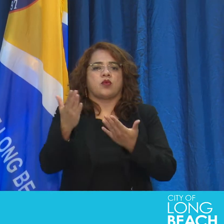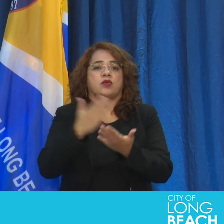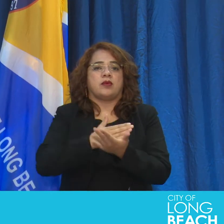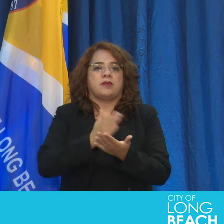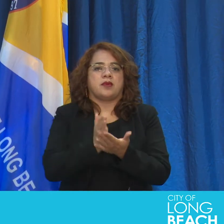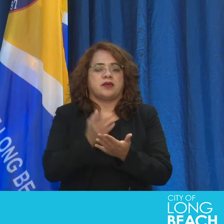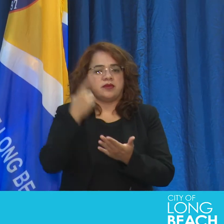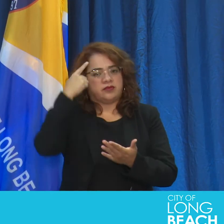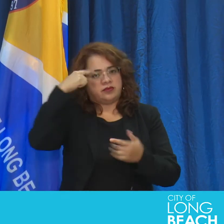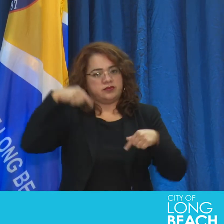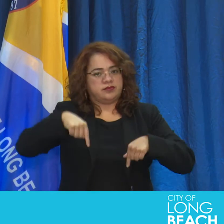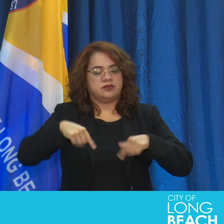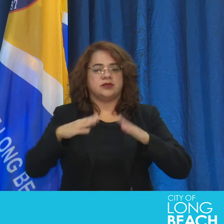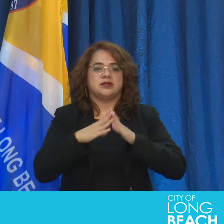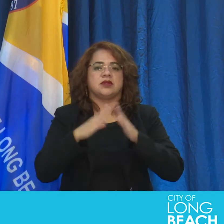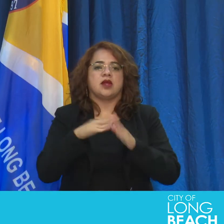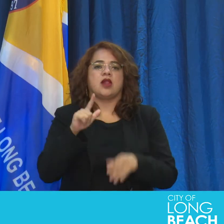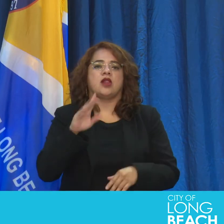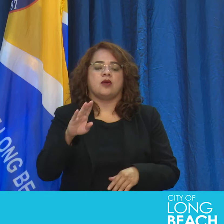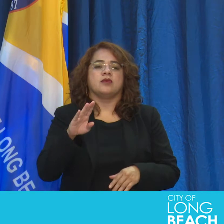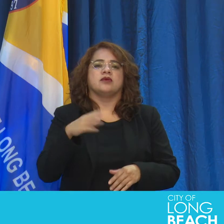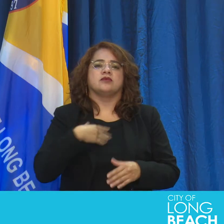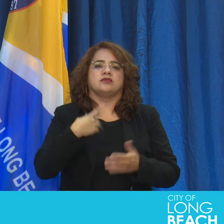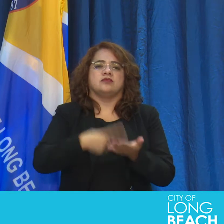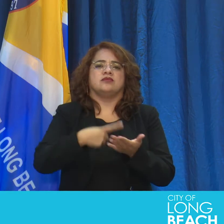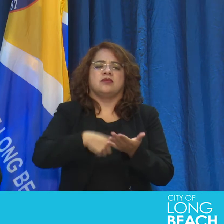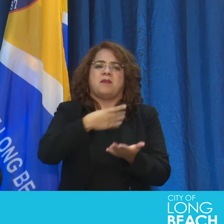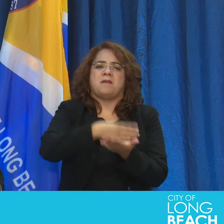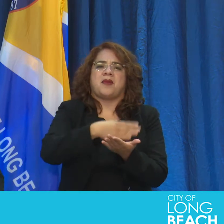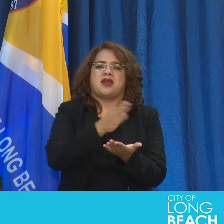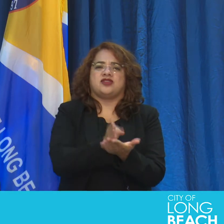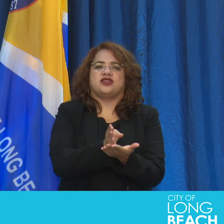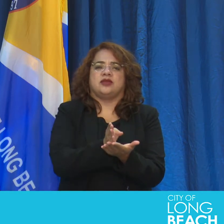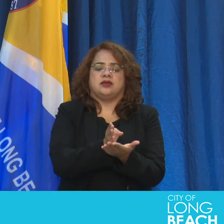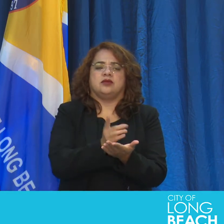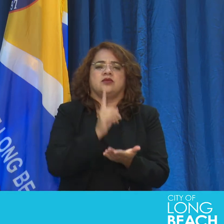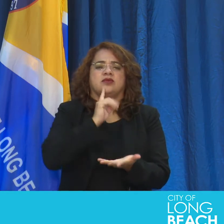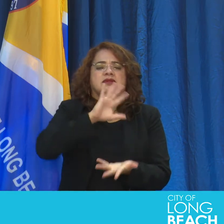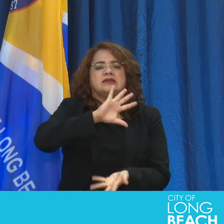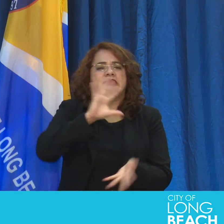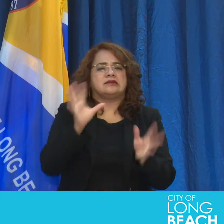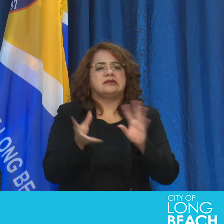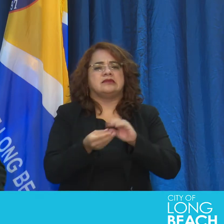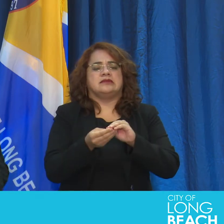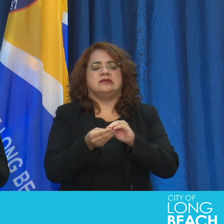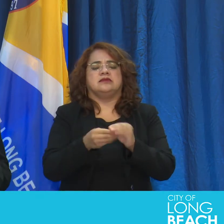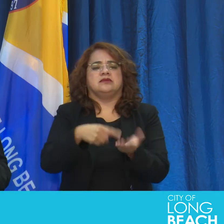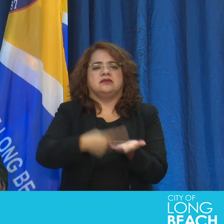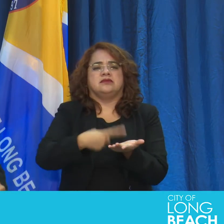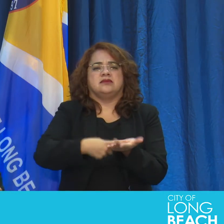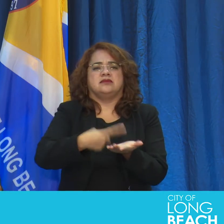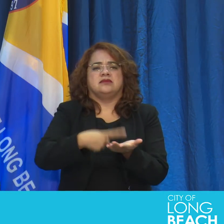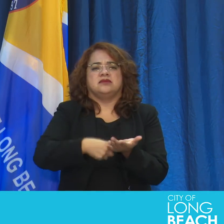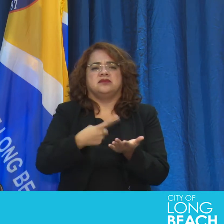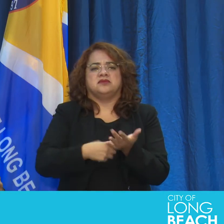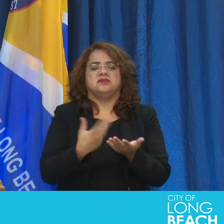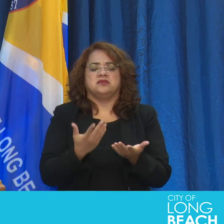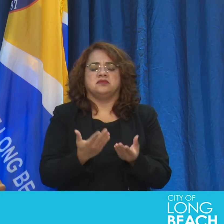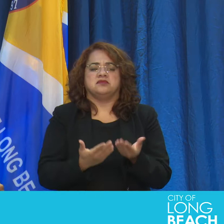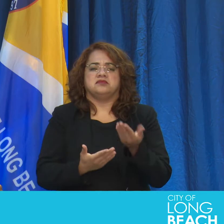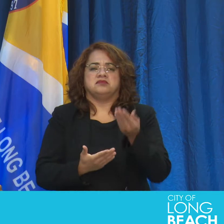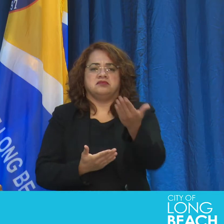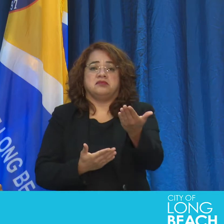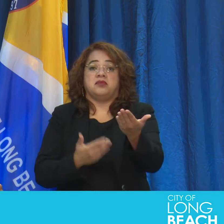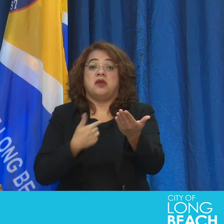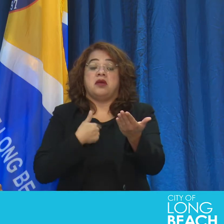making some opening remarks, talking a little bit about the budget as an overview document, also addressing some additional